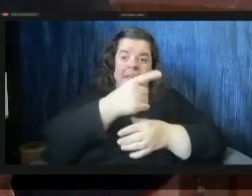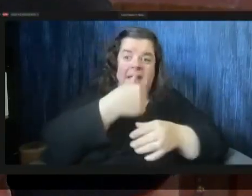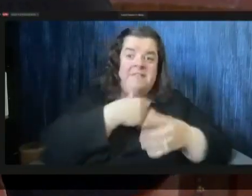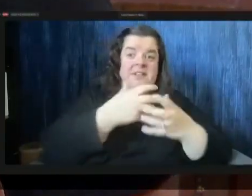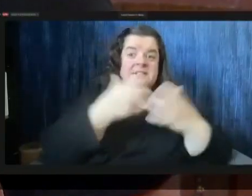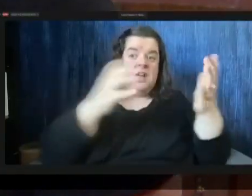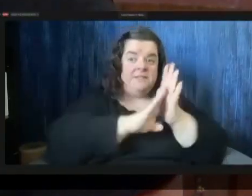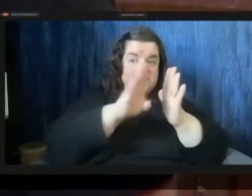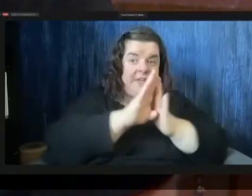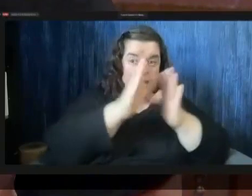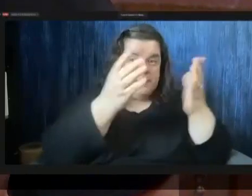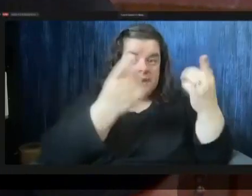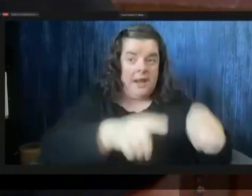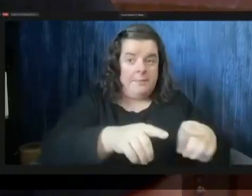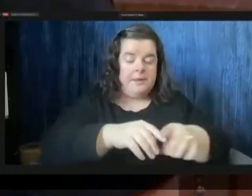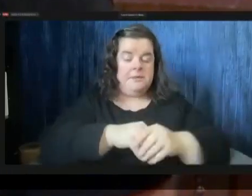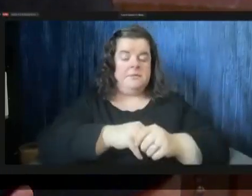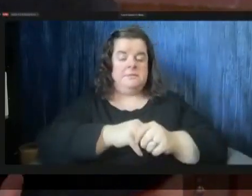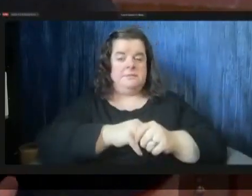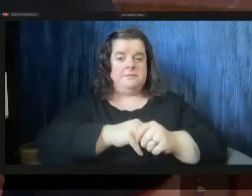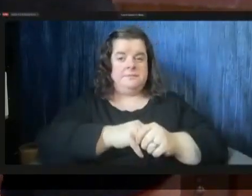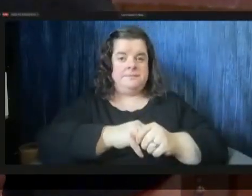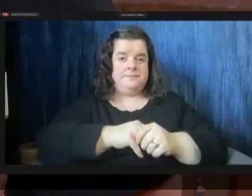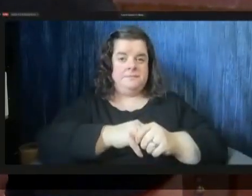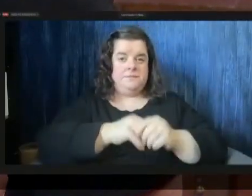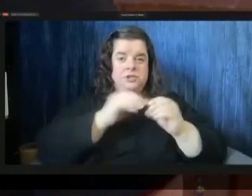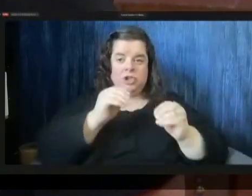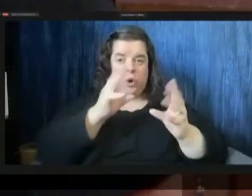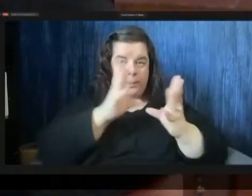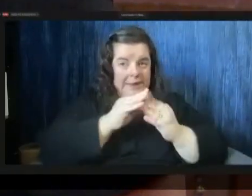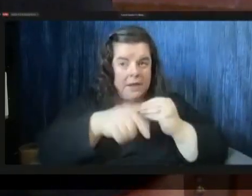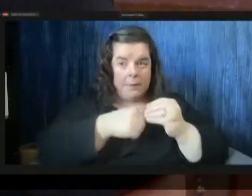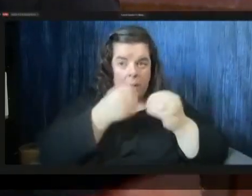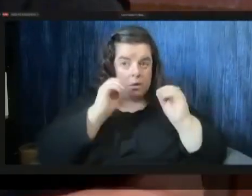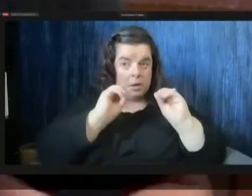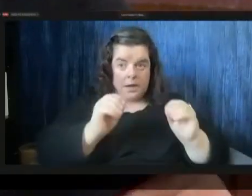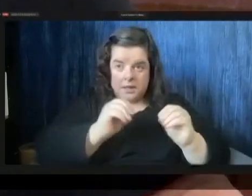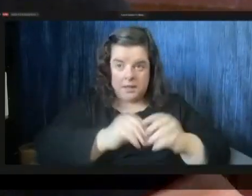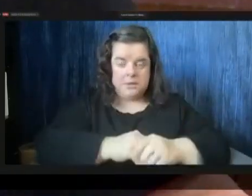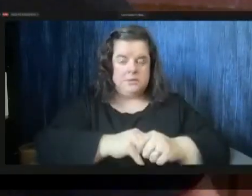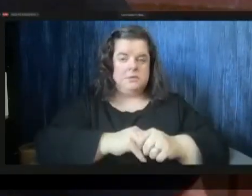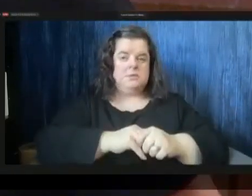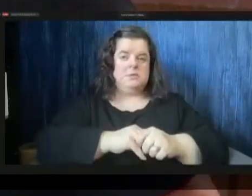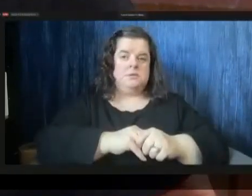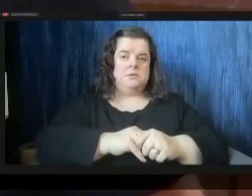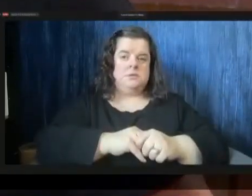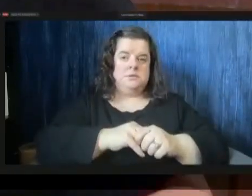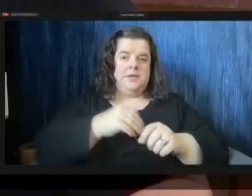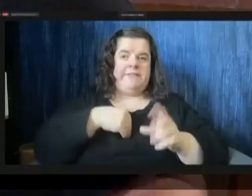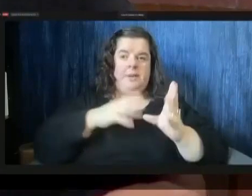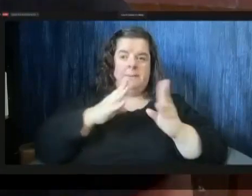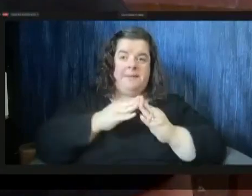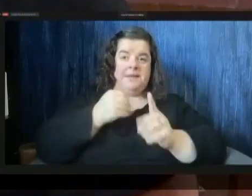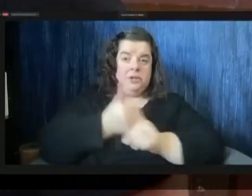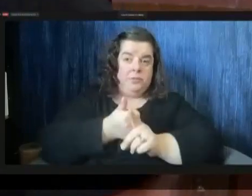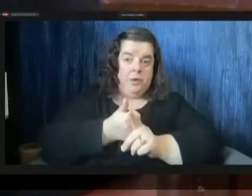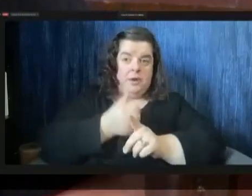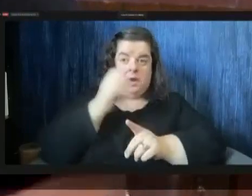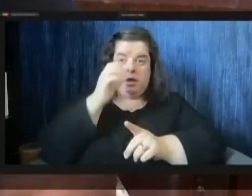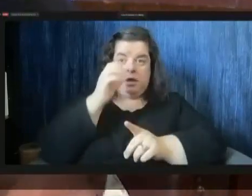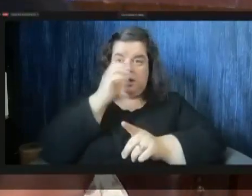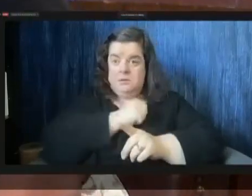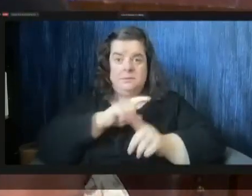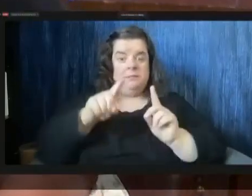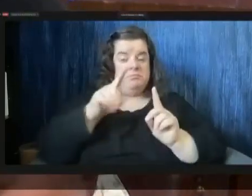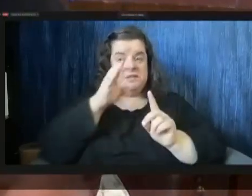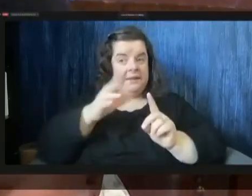happening. Never gets a meeting about anything. They have meetings on their own that I guess, but I never hear about